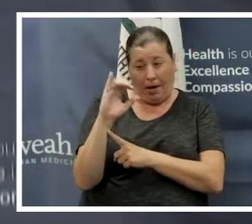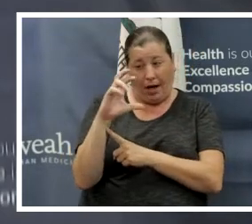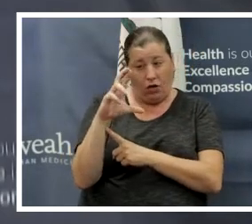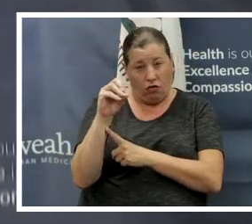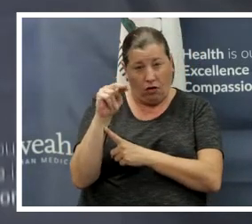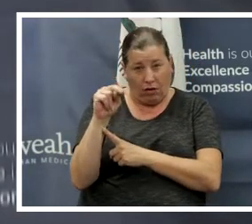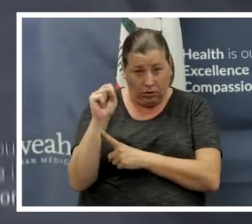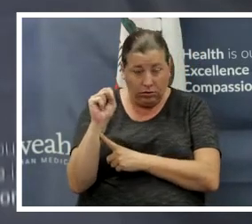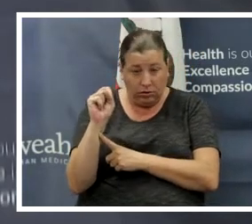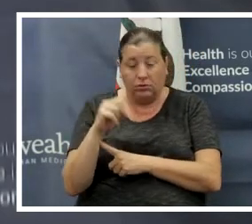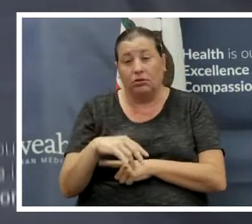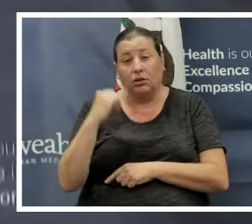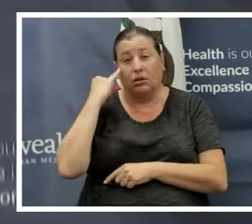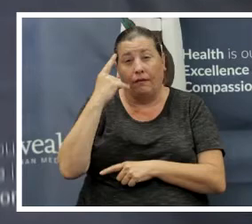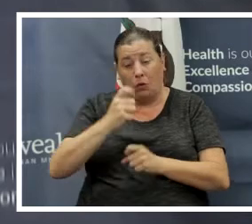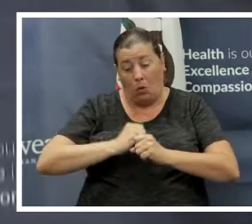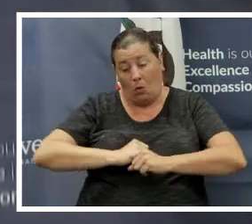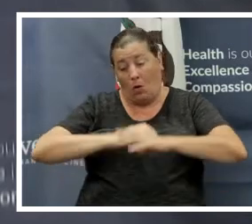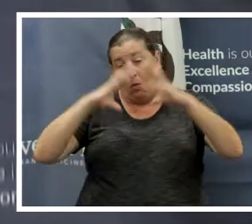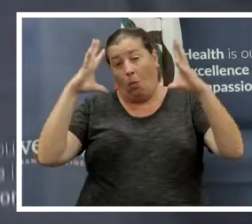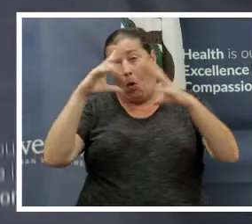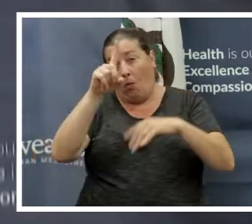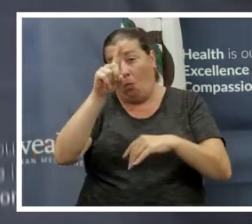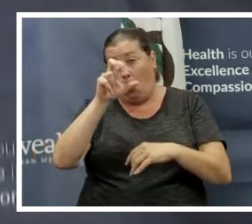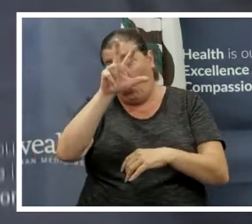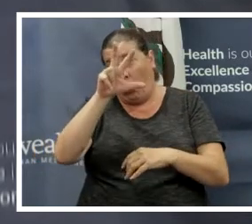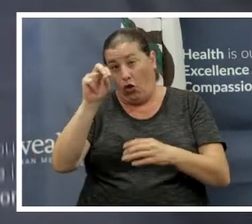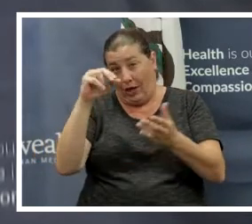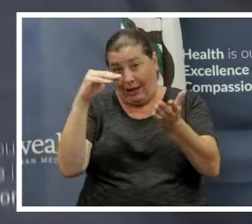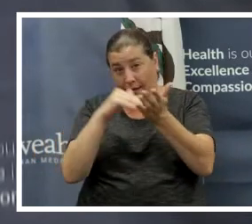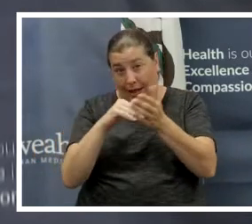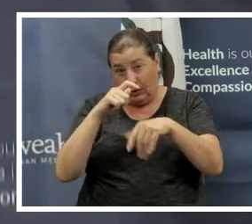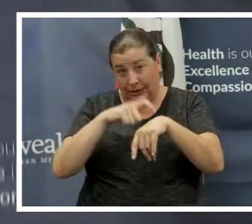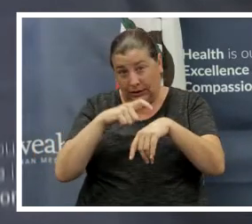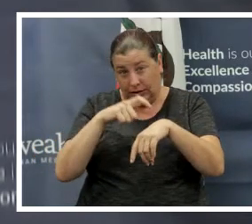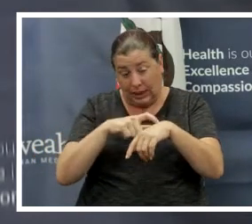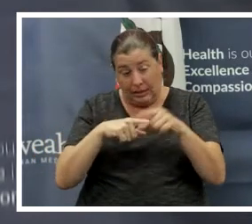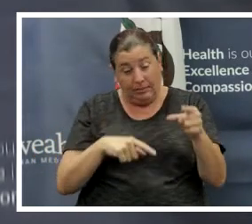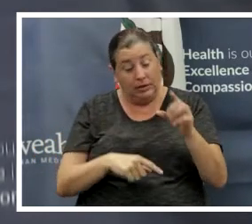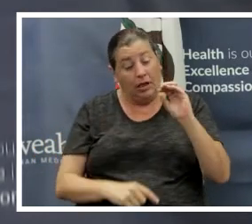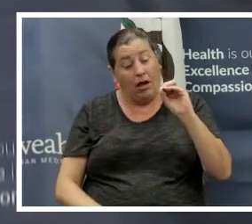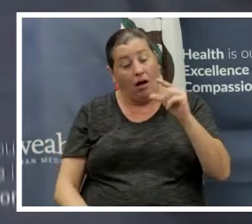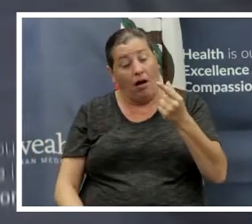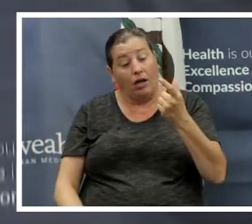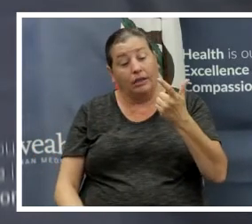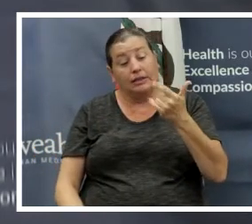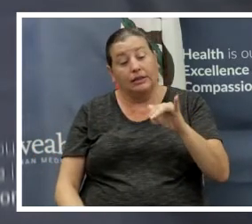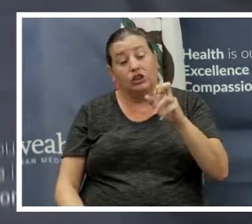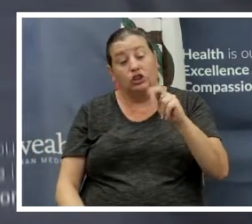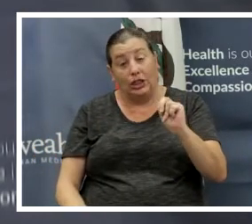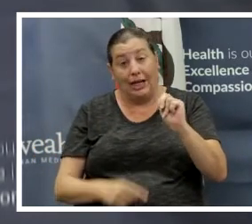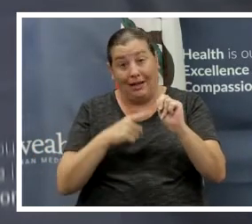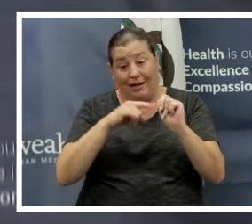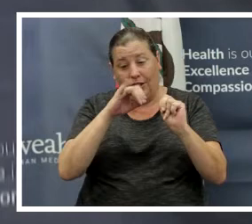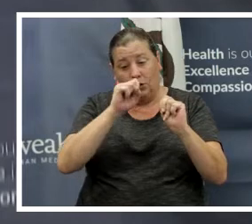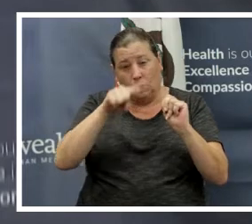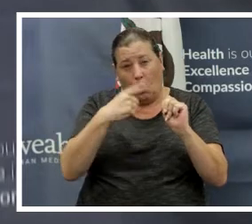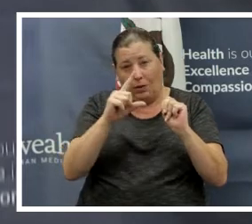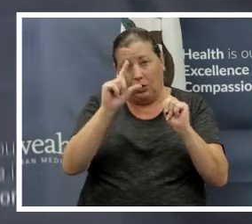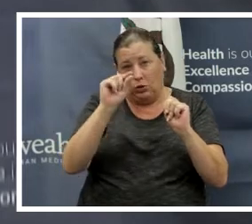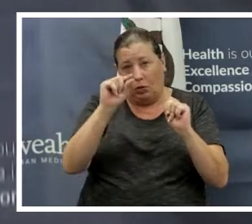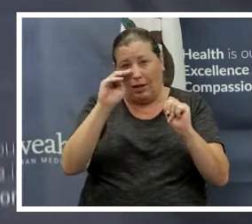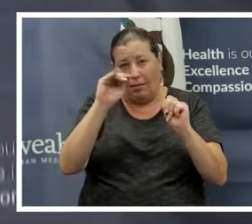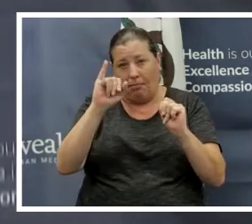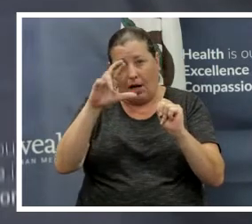blow up 130,000 times, the oxygen molecule is only 20 microns. So it